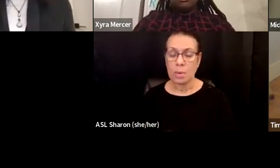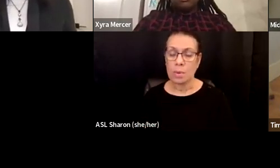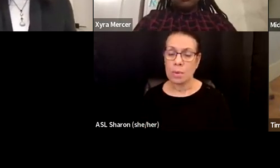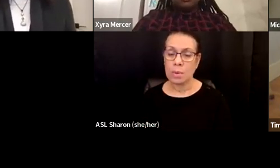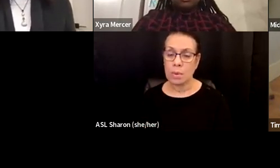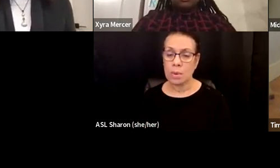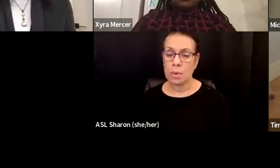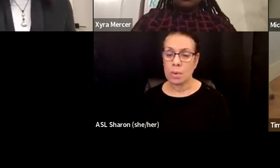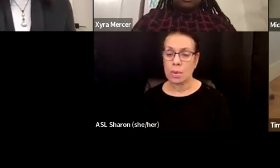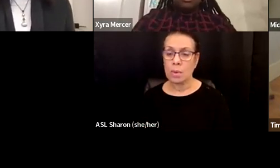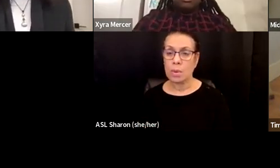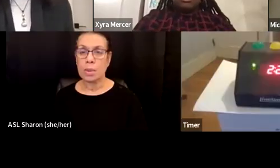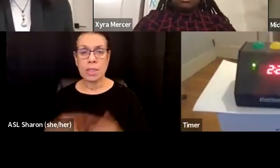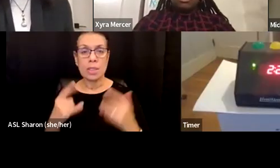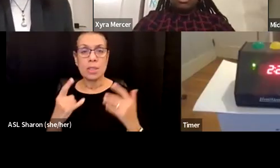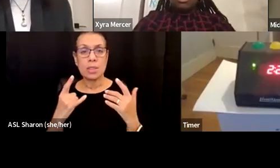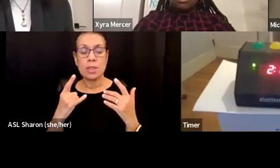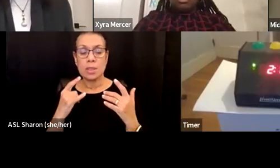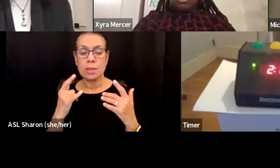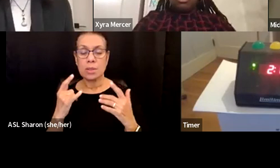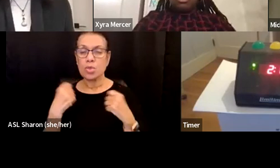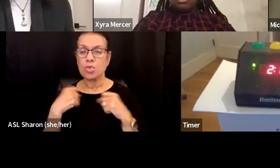he's on the audience side right now